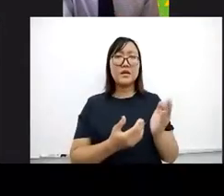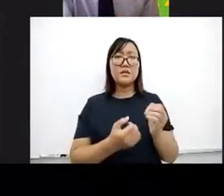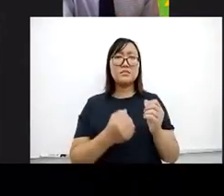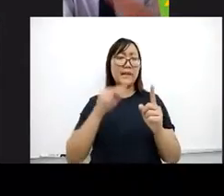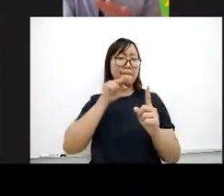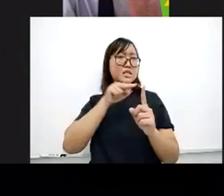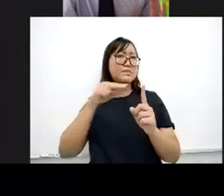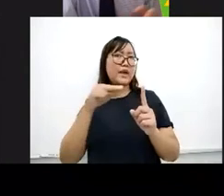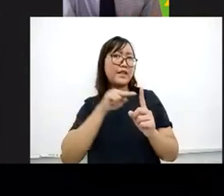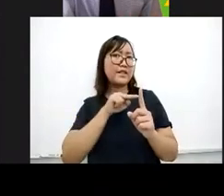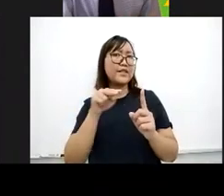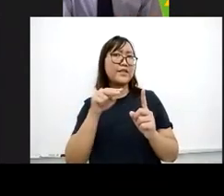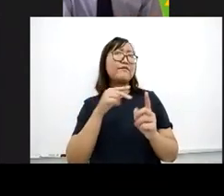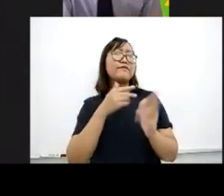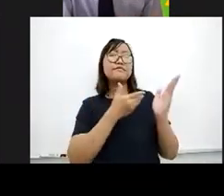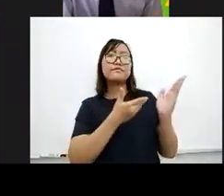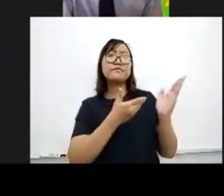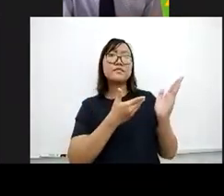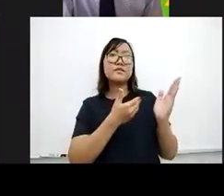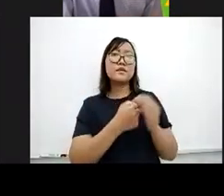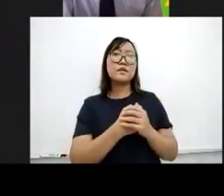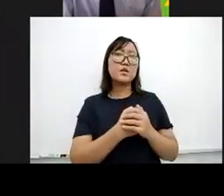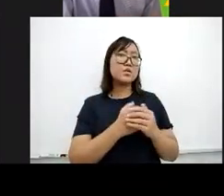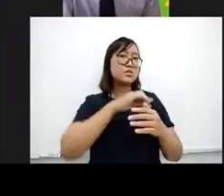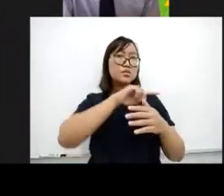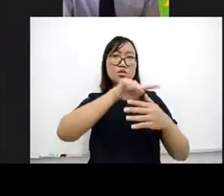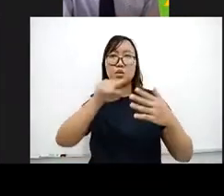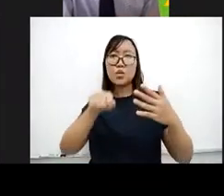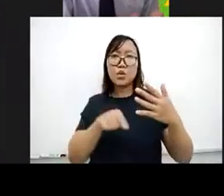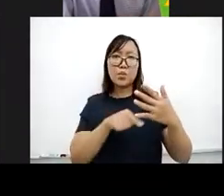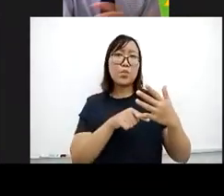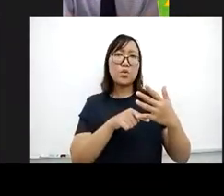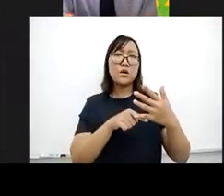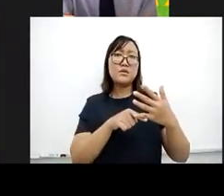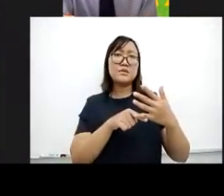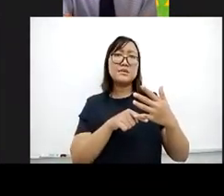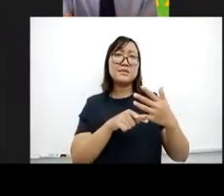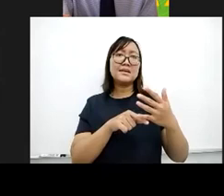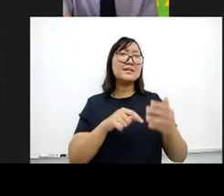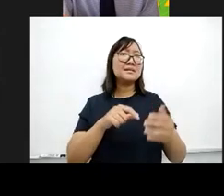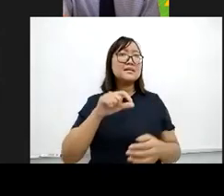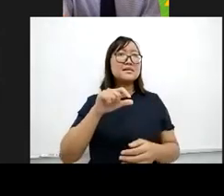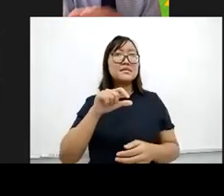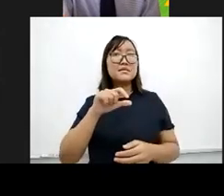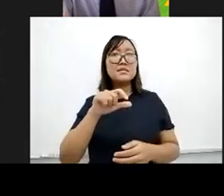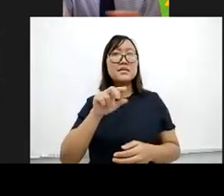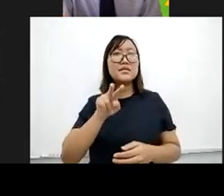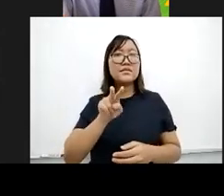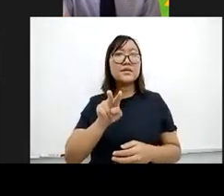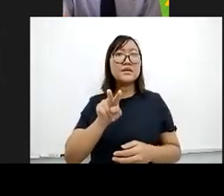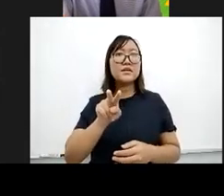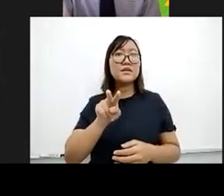of Sydney file-file Who played with